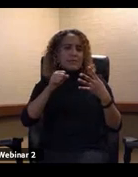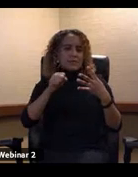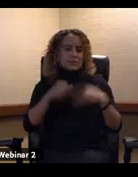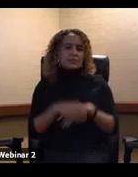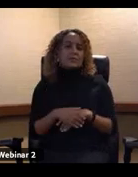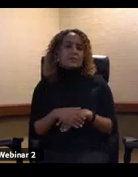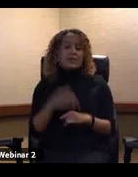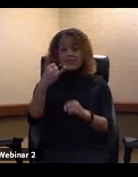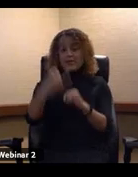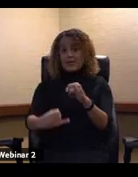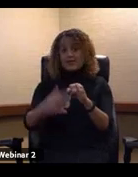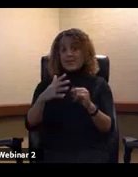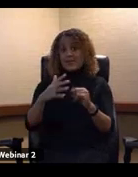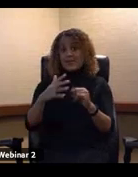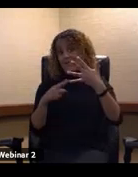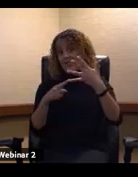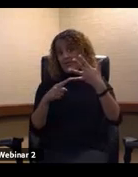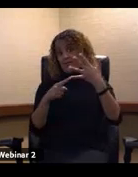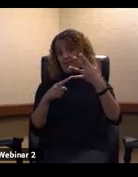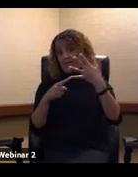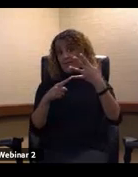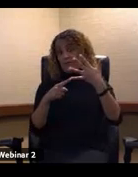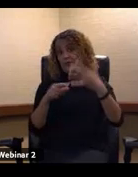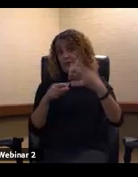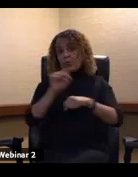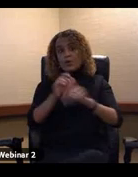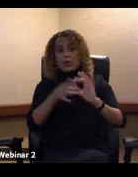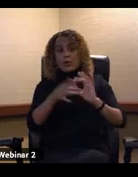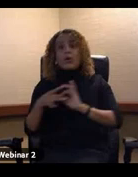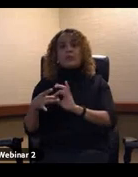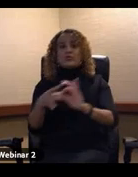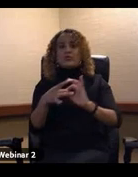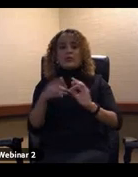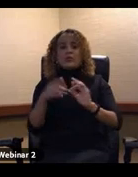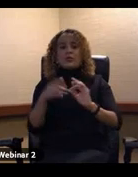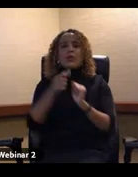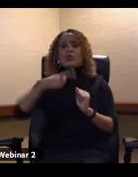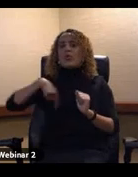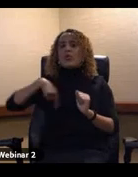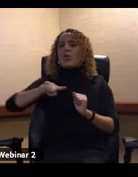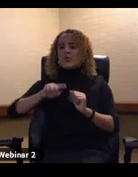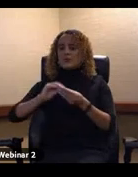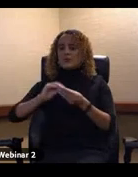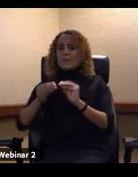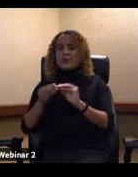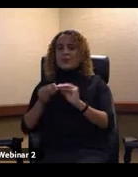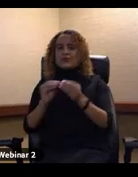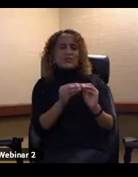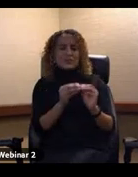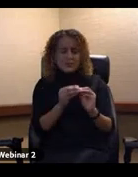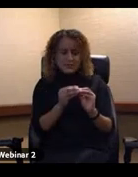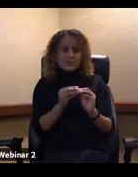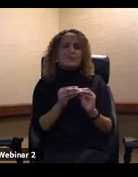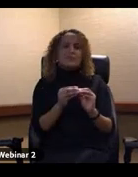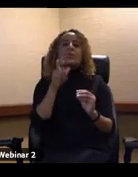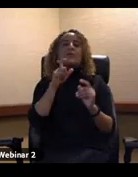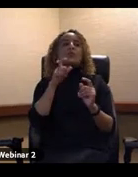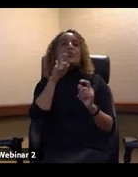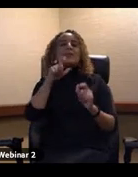populations. Finally, the 5th one is working in cooperation with an underserved population to develop and implement